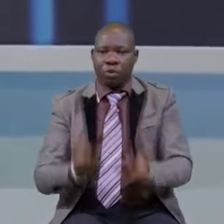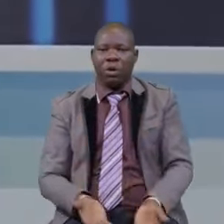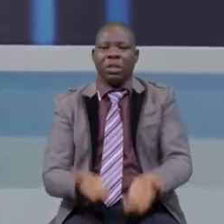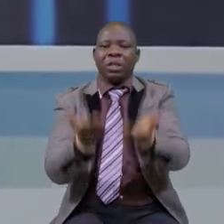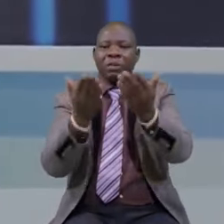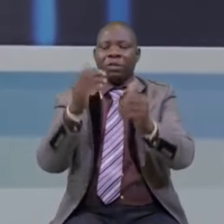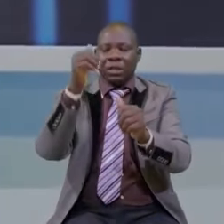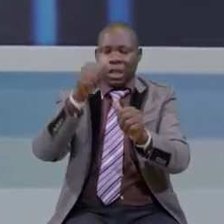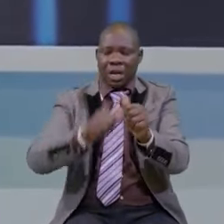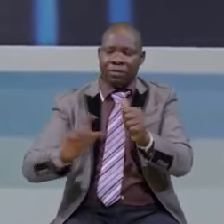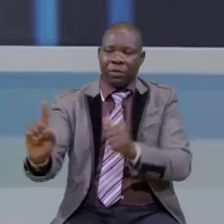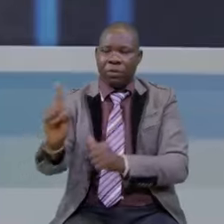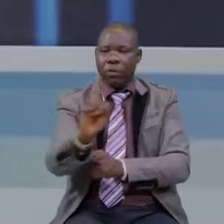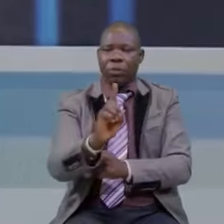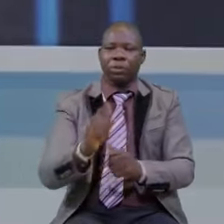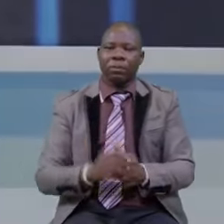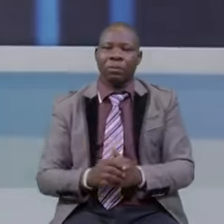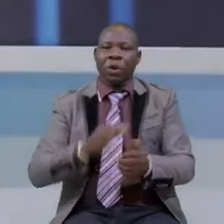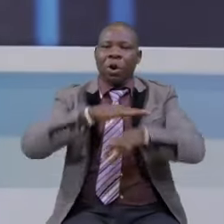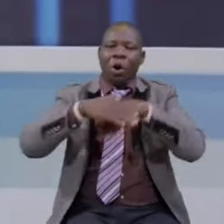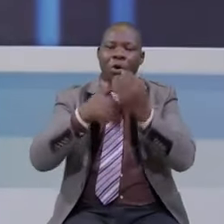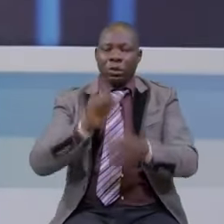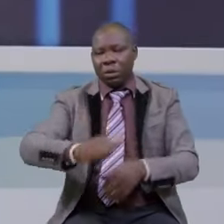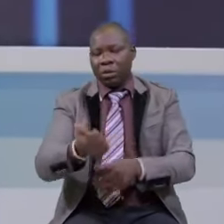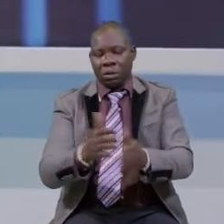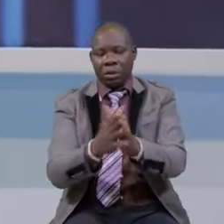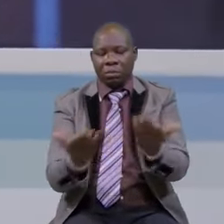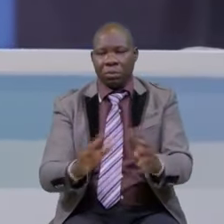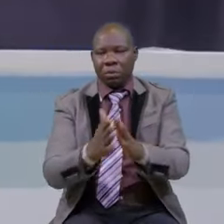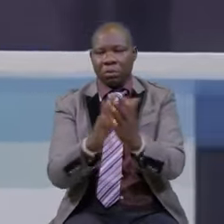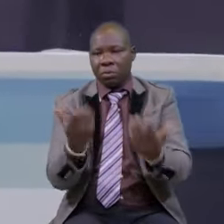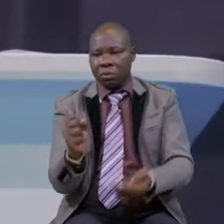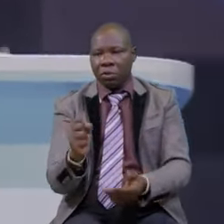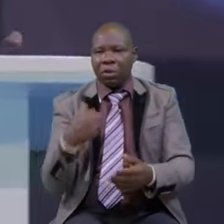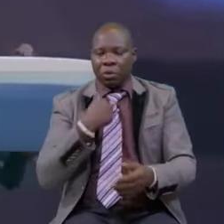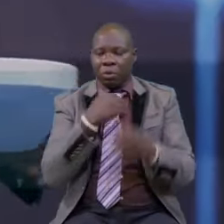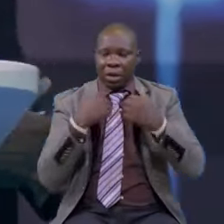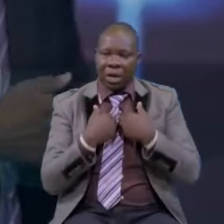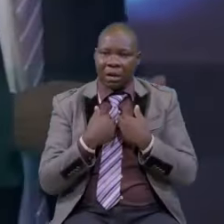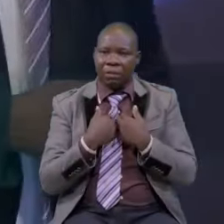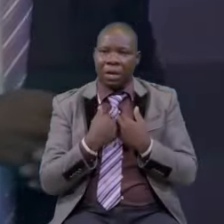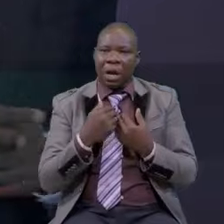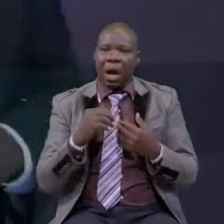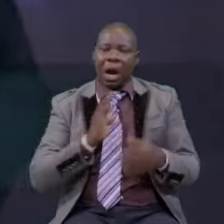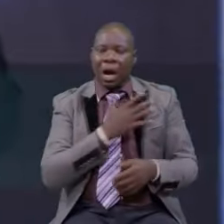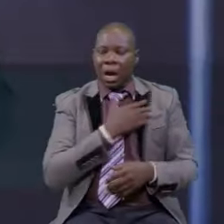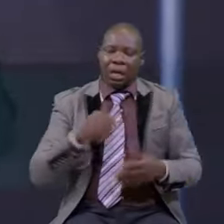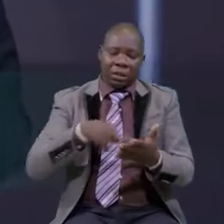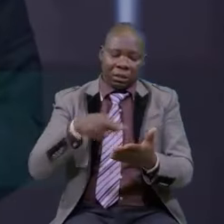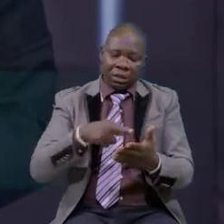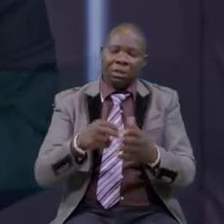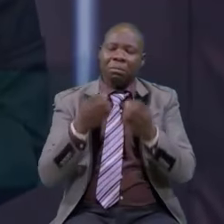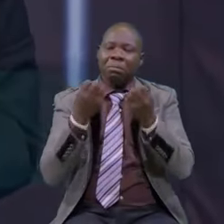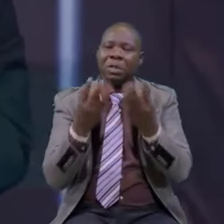up everyone. All the other books, we have, I have read quite a number of books